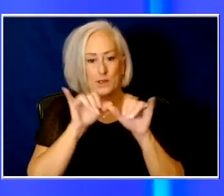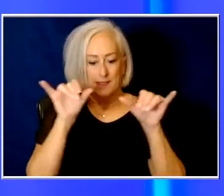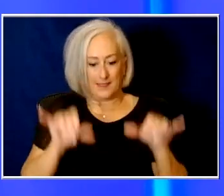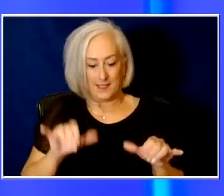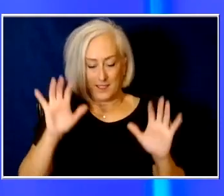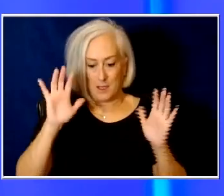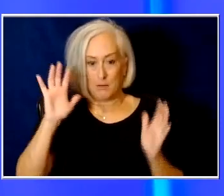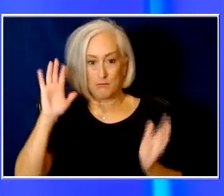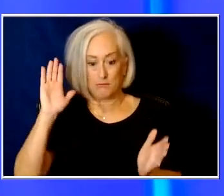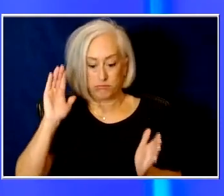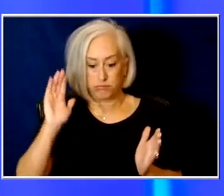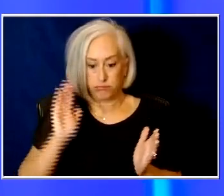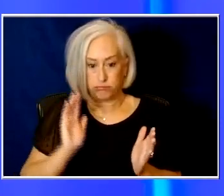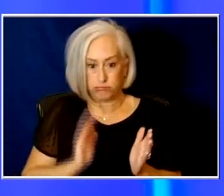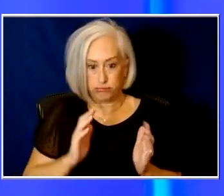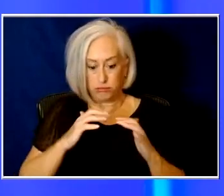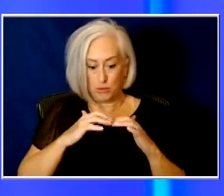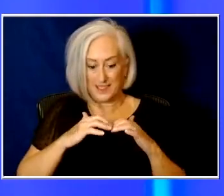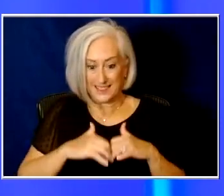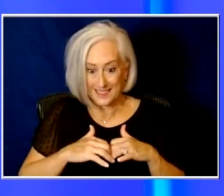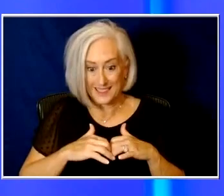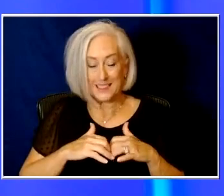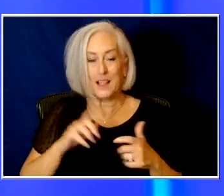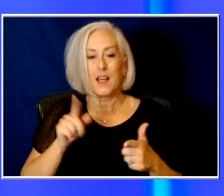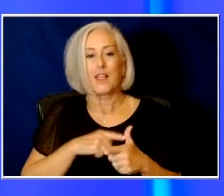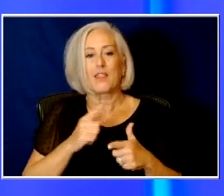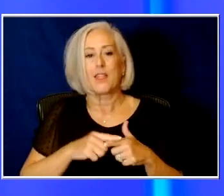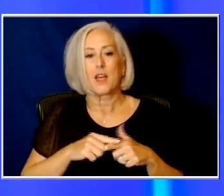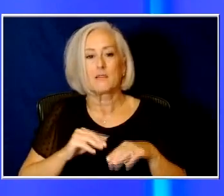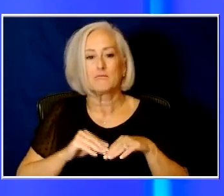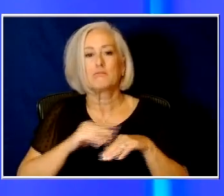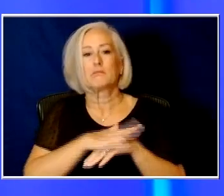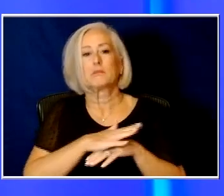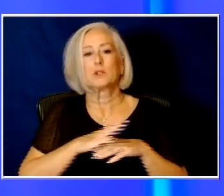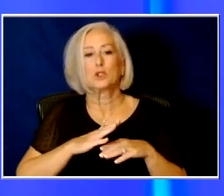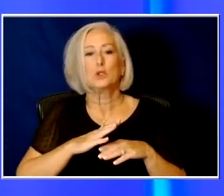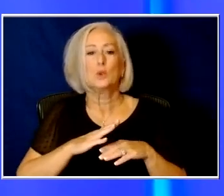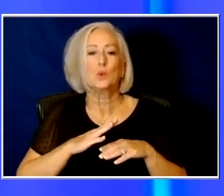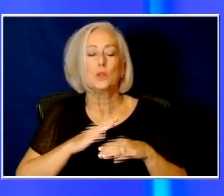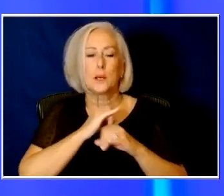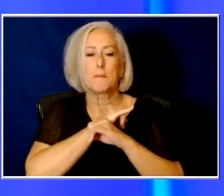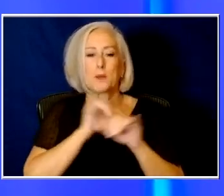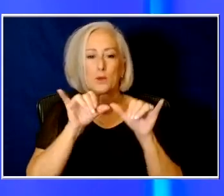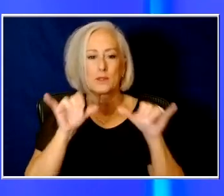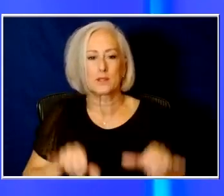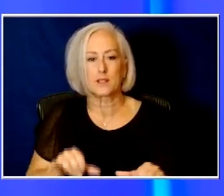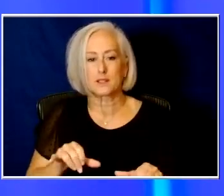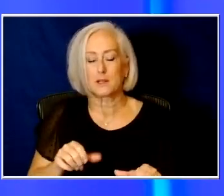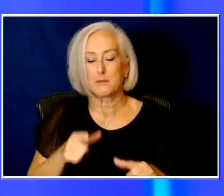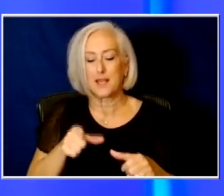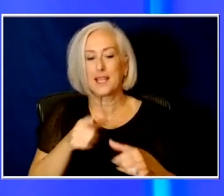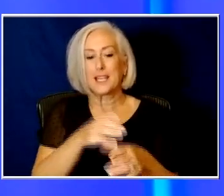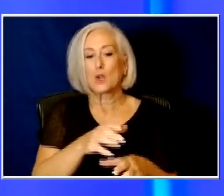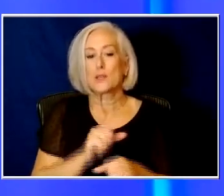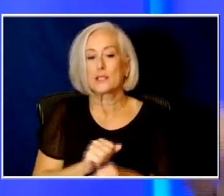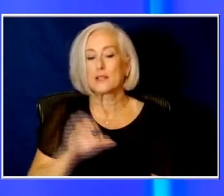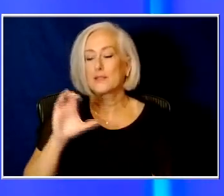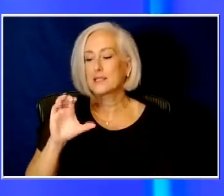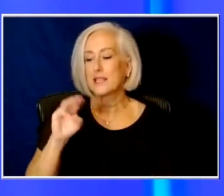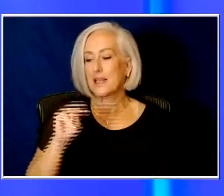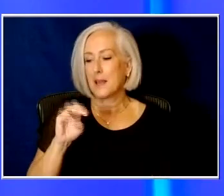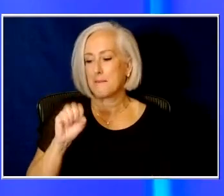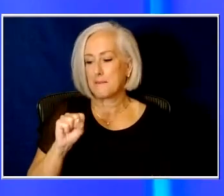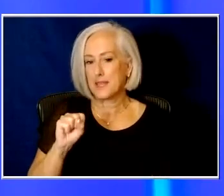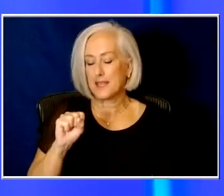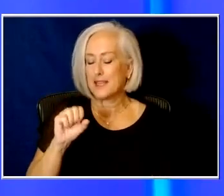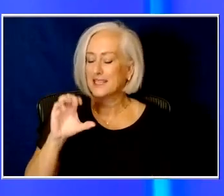And he developed Cmv reactivation. The Cmv is a virus that 70% of us carry